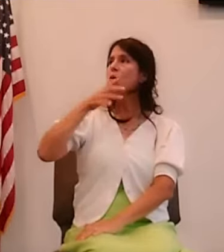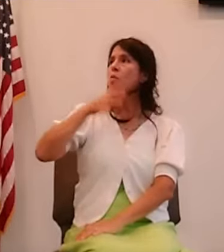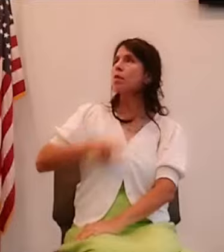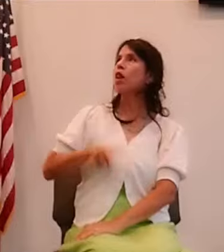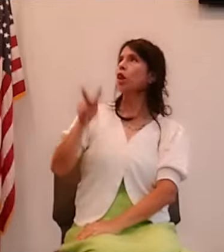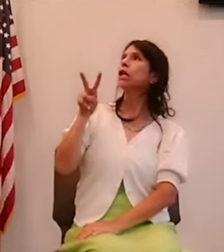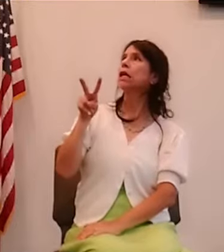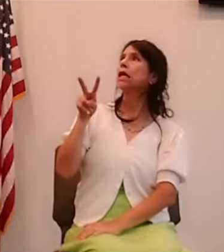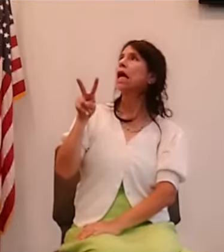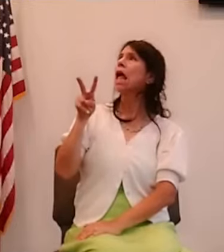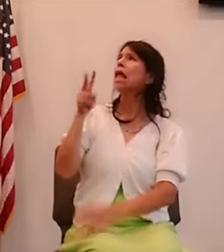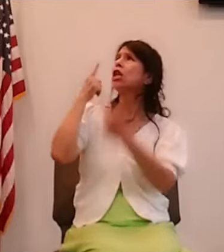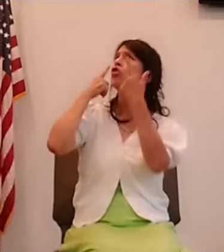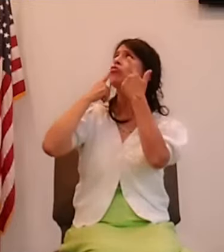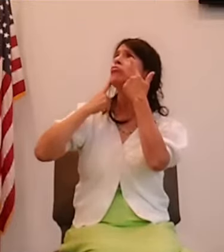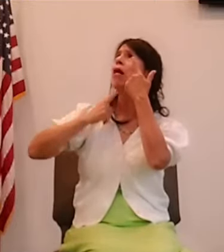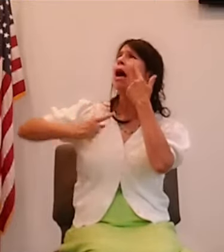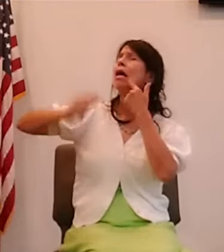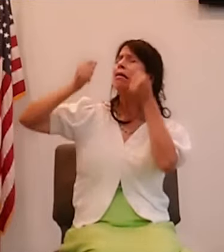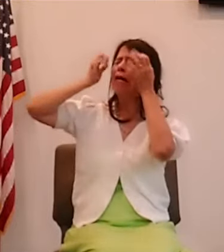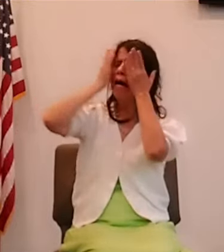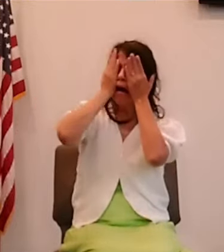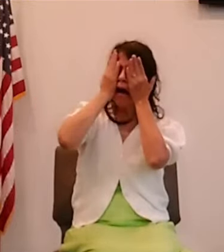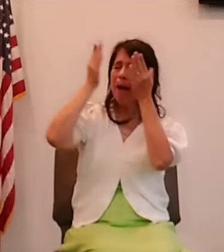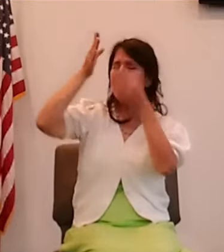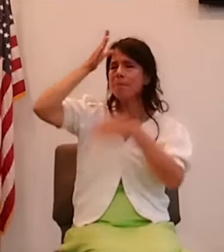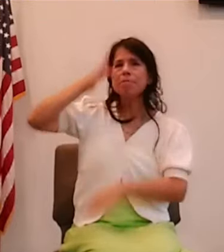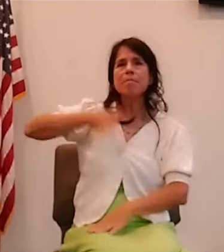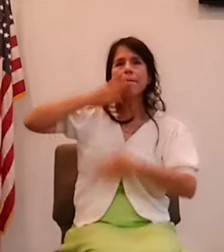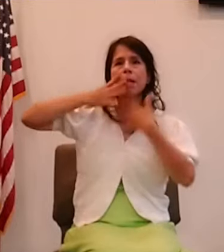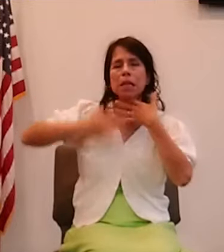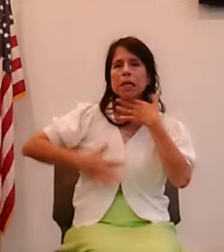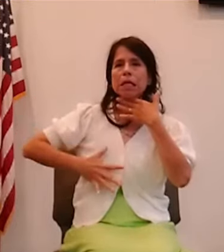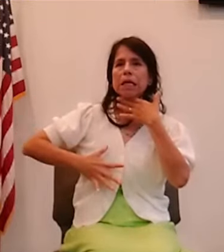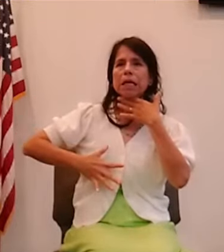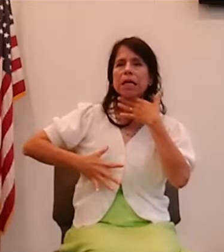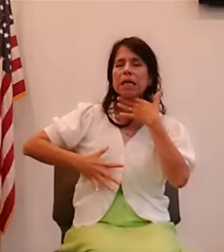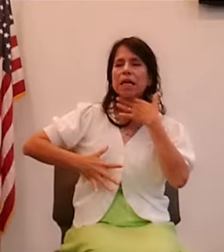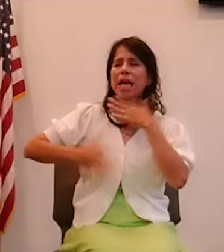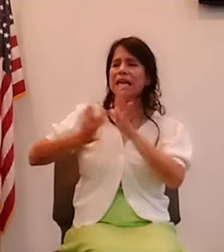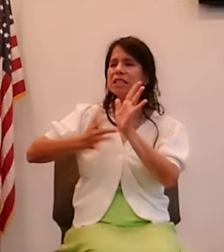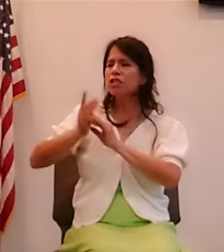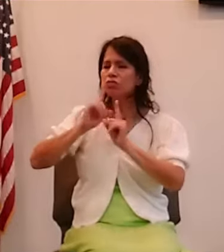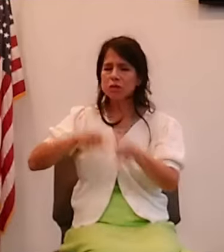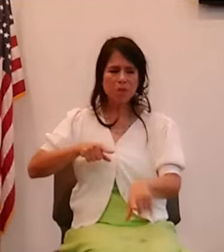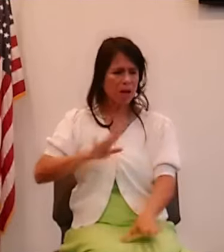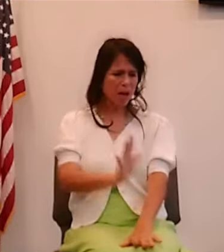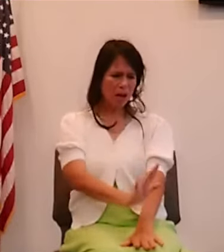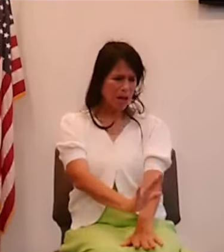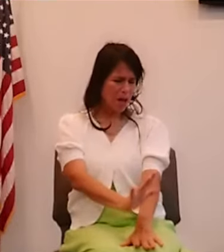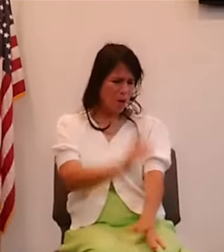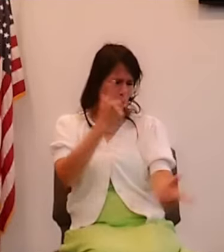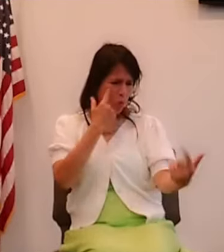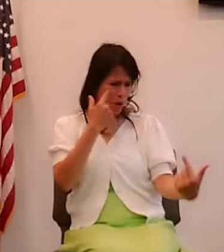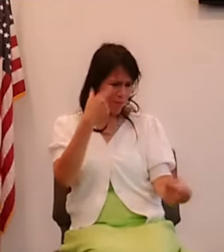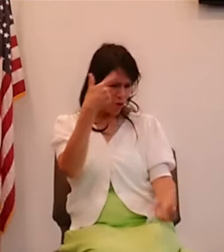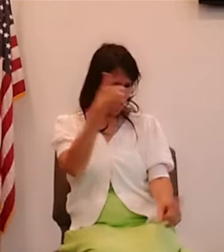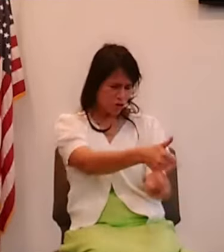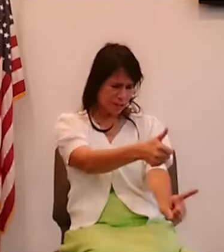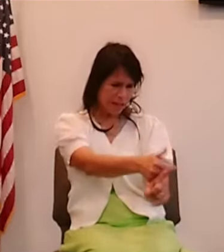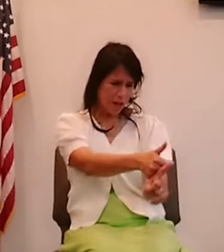this horrible scene of this man bleeding, and Jesus said, "Weep for yourselves." He knew of their